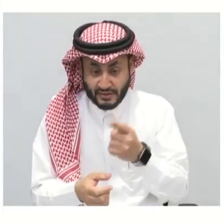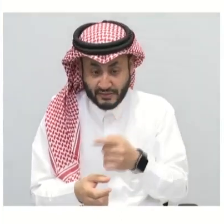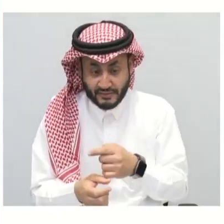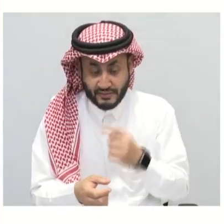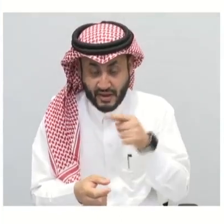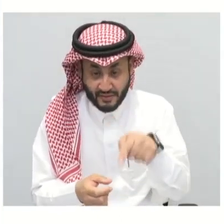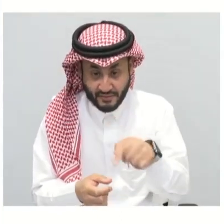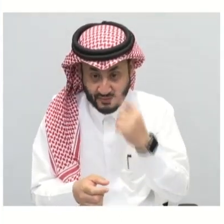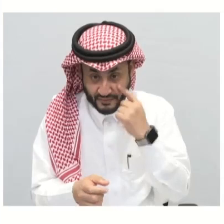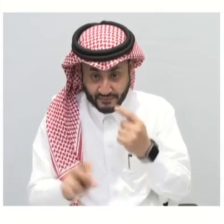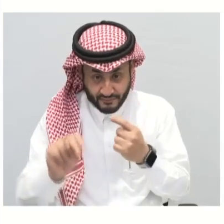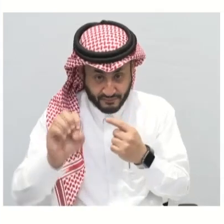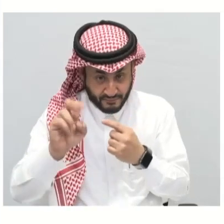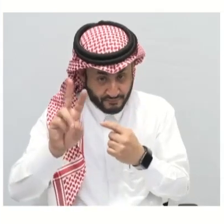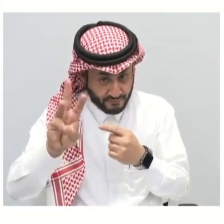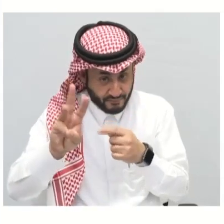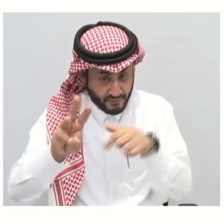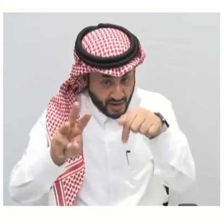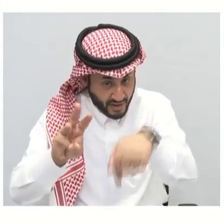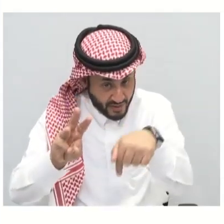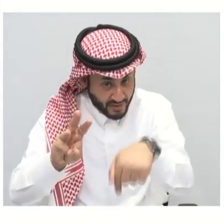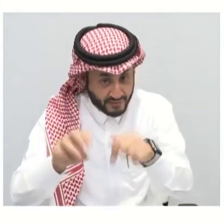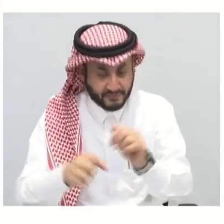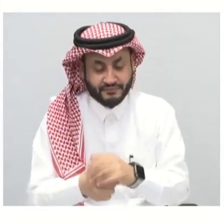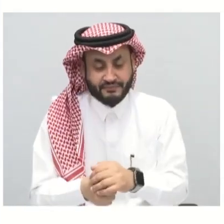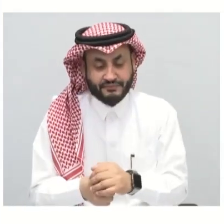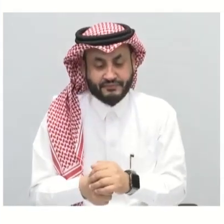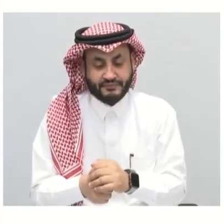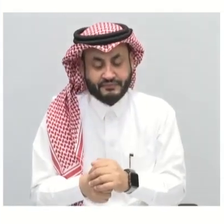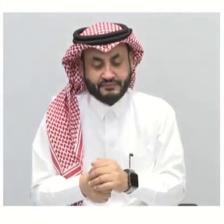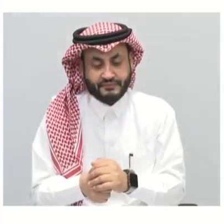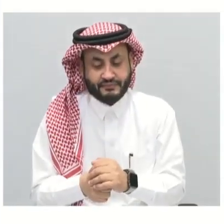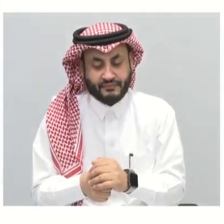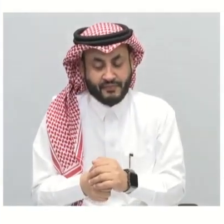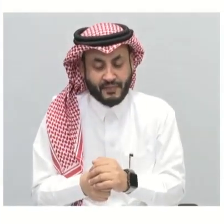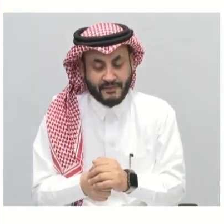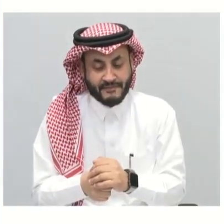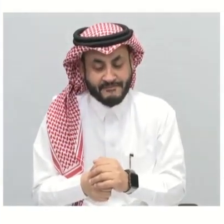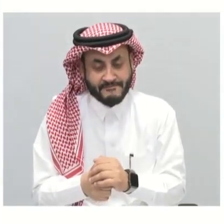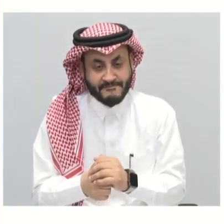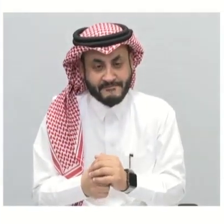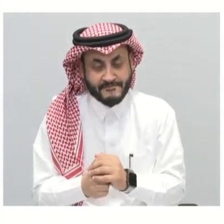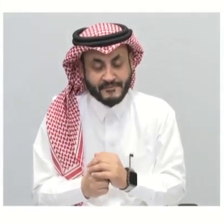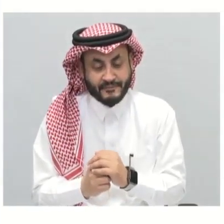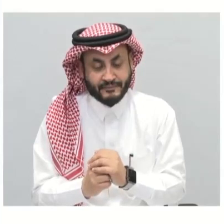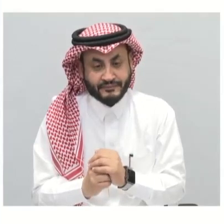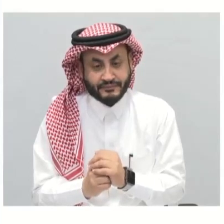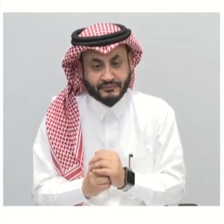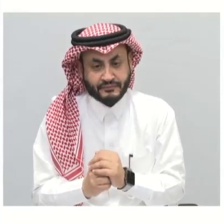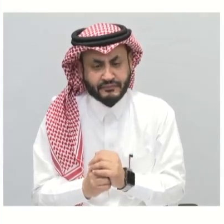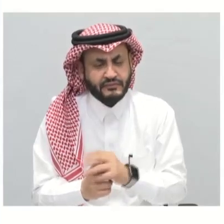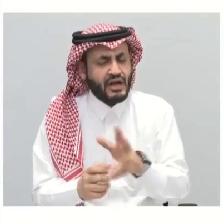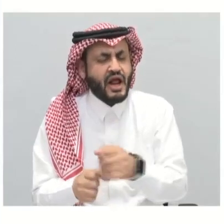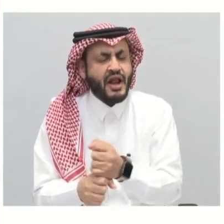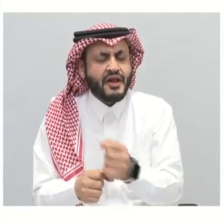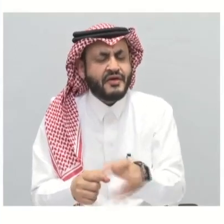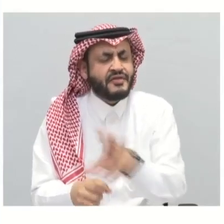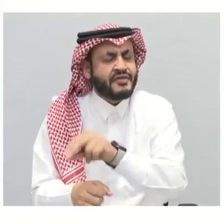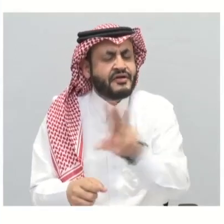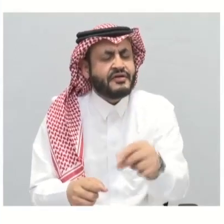this question indicates that you or has been asked right now. But how can we use the